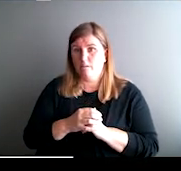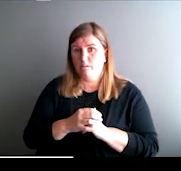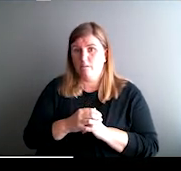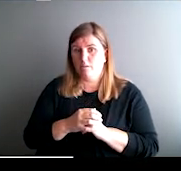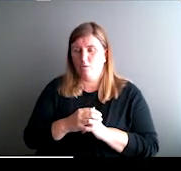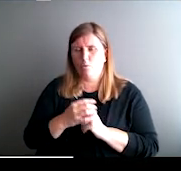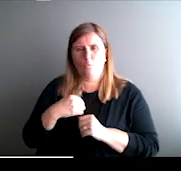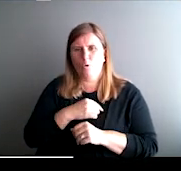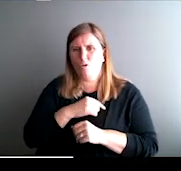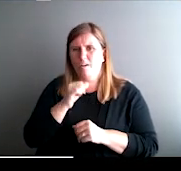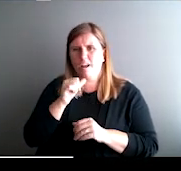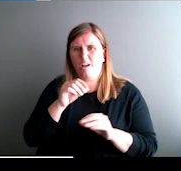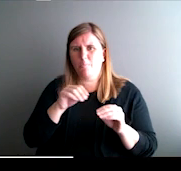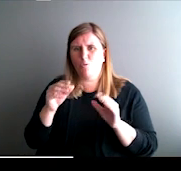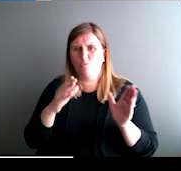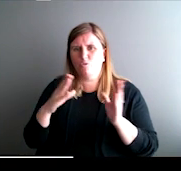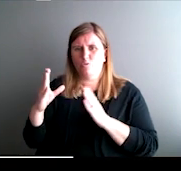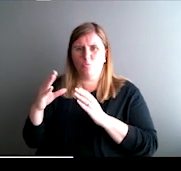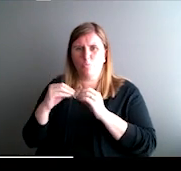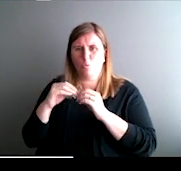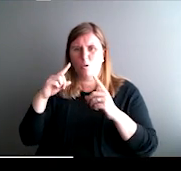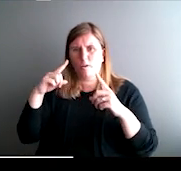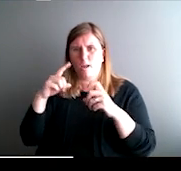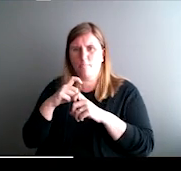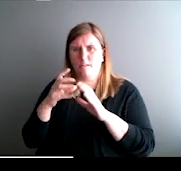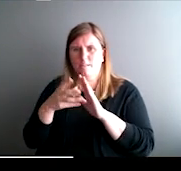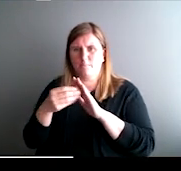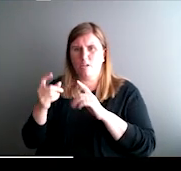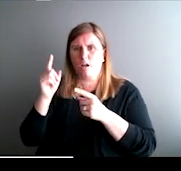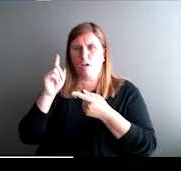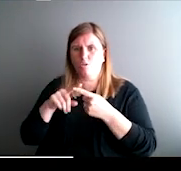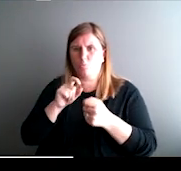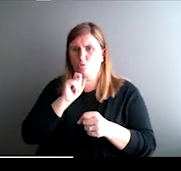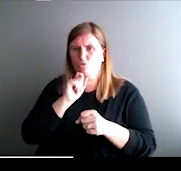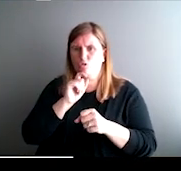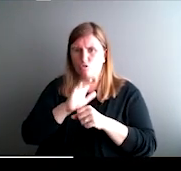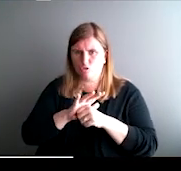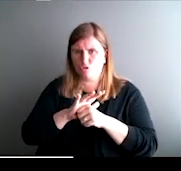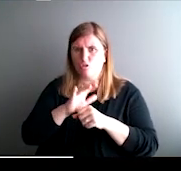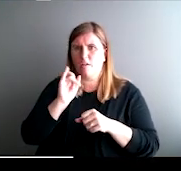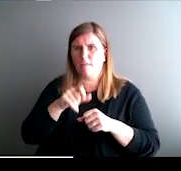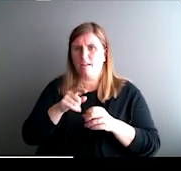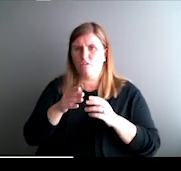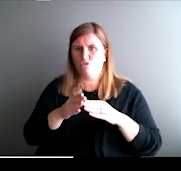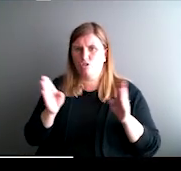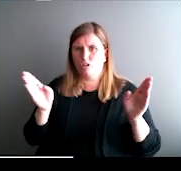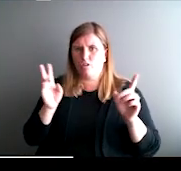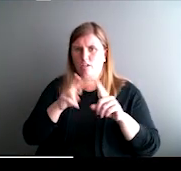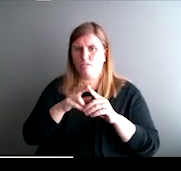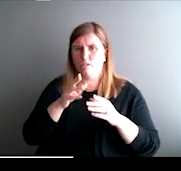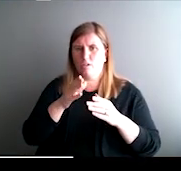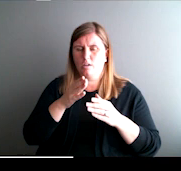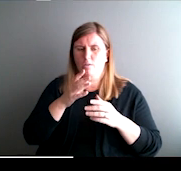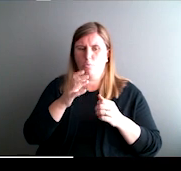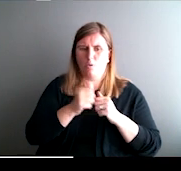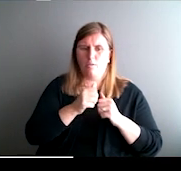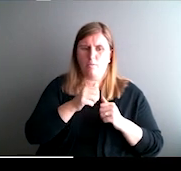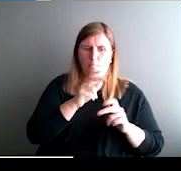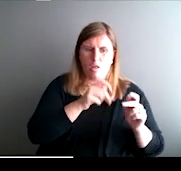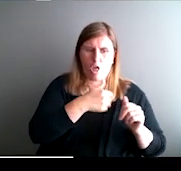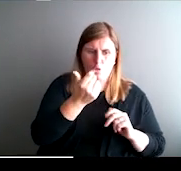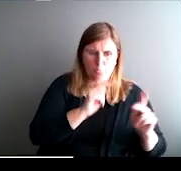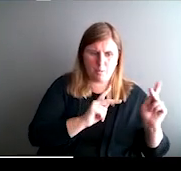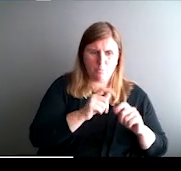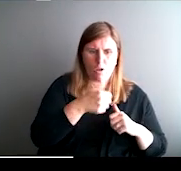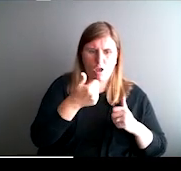we're not going to move to more complex imitation until we're sure that that is generalized across people, places, time, etc.